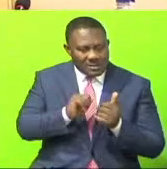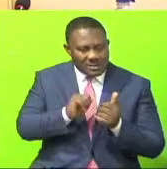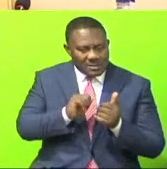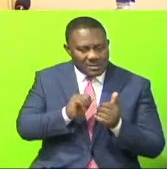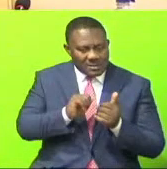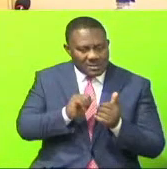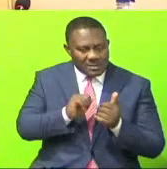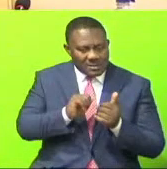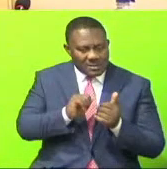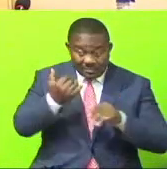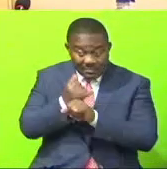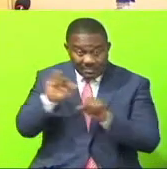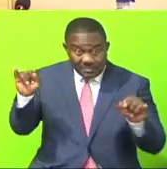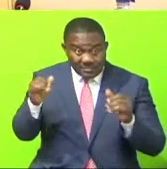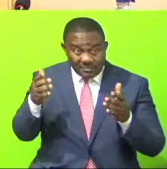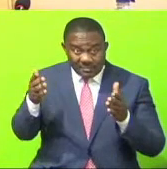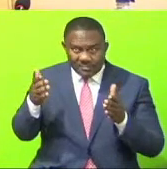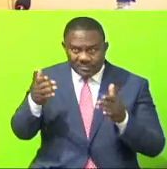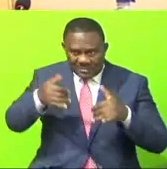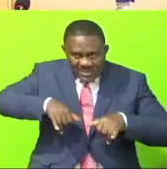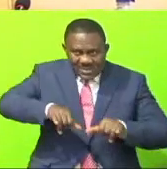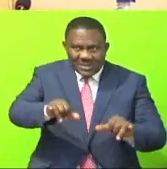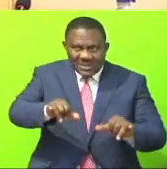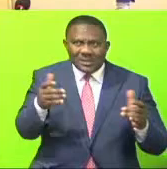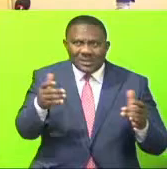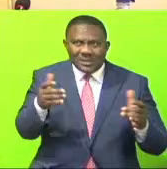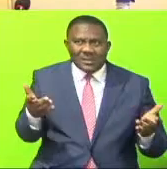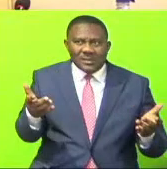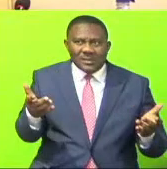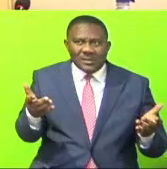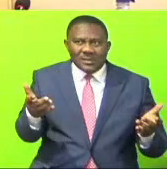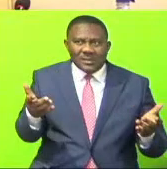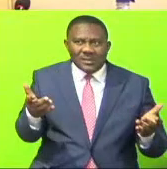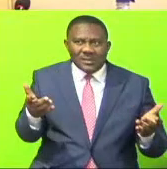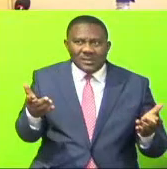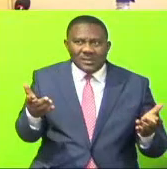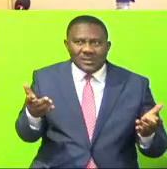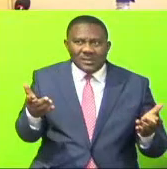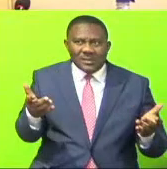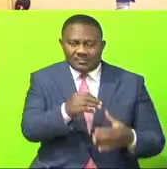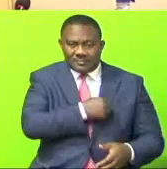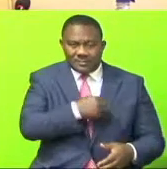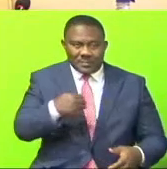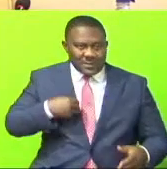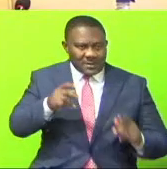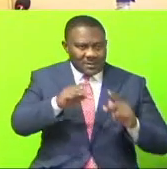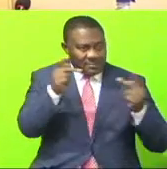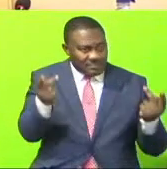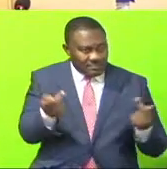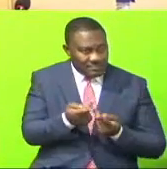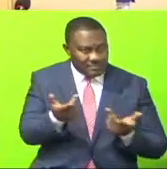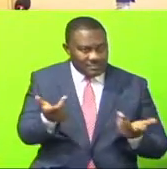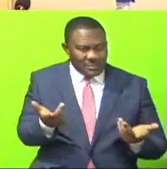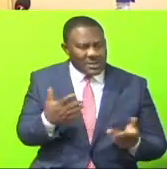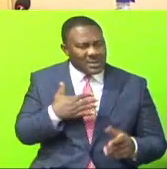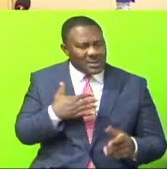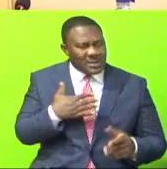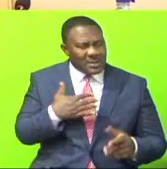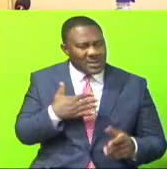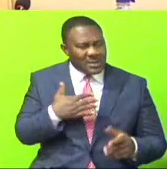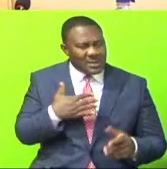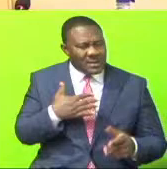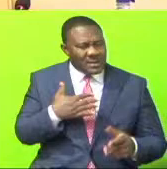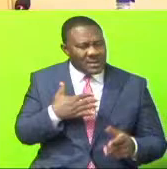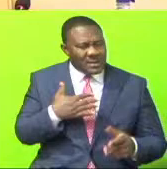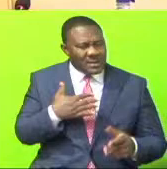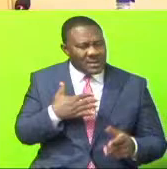independent candidate, still remains member of their party. At least, let's be honest and